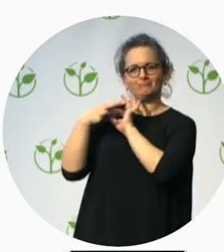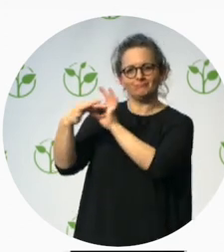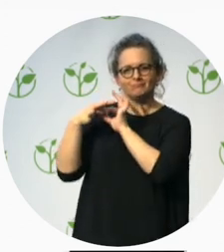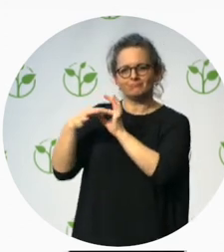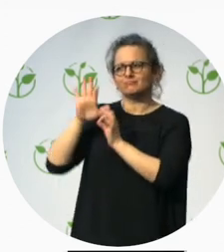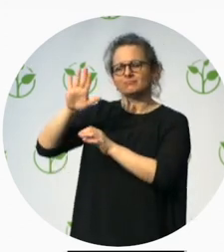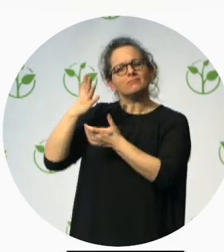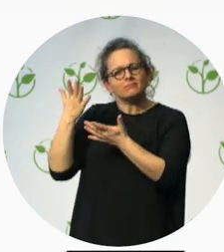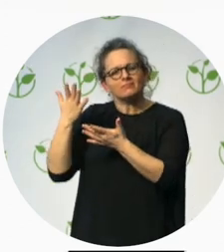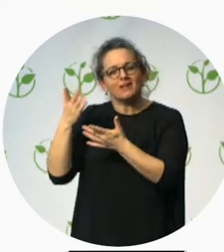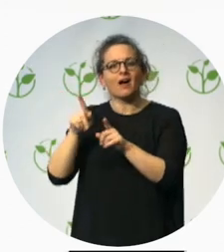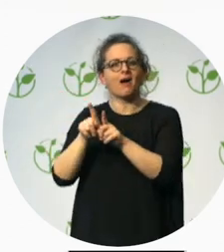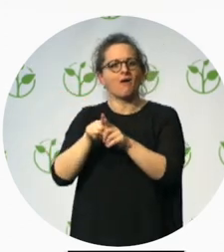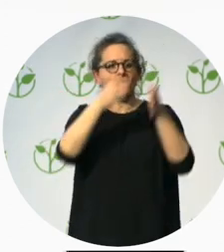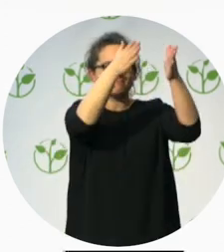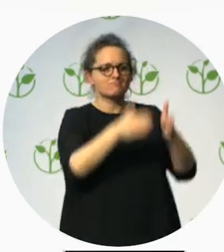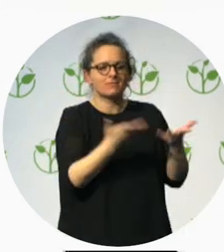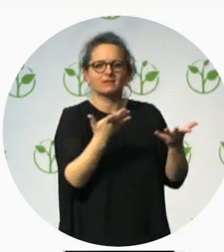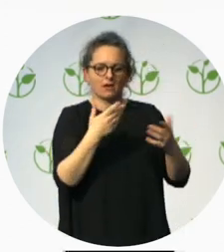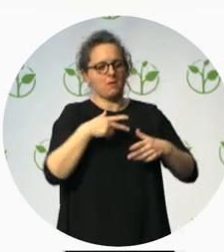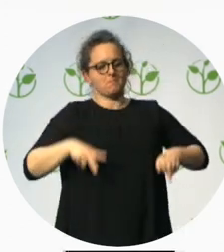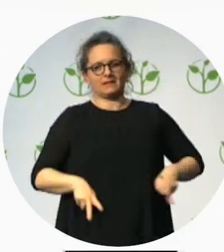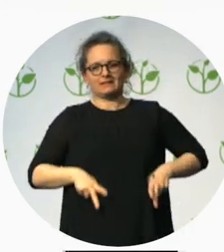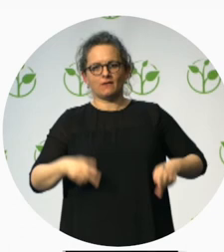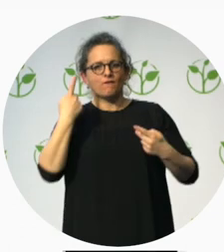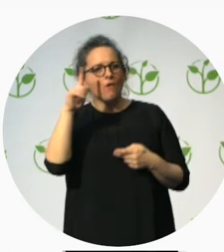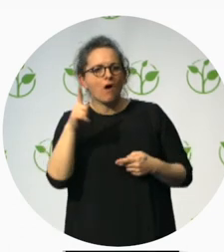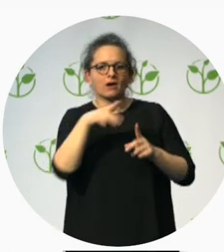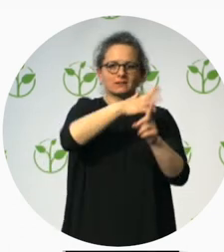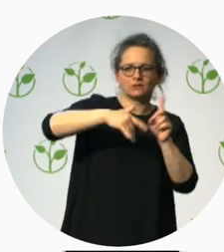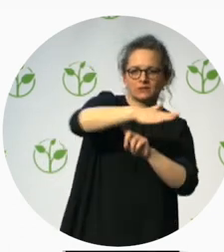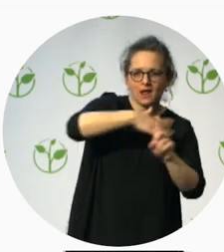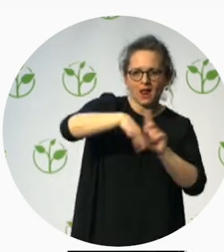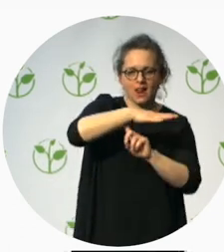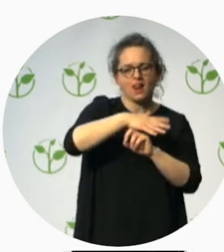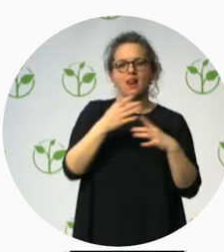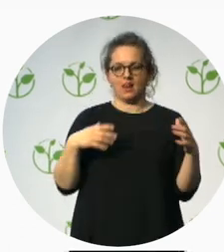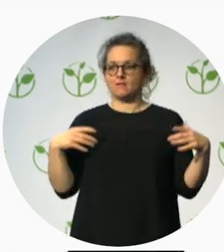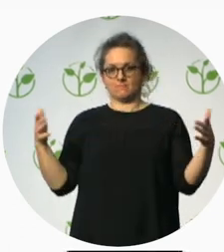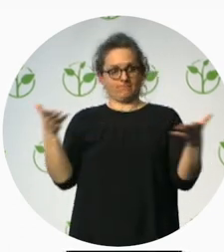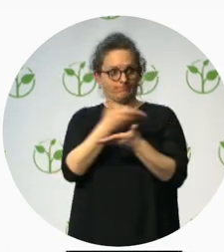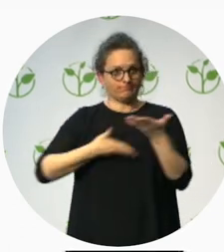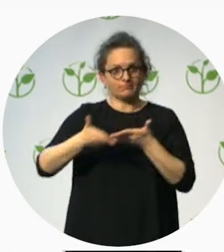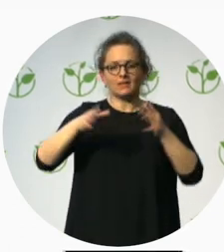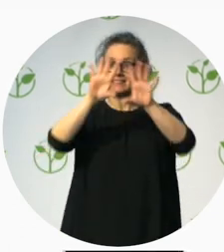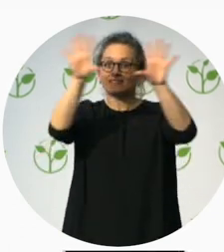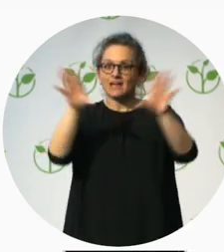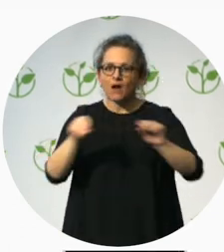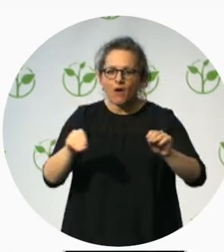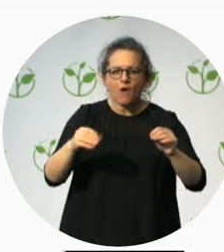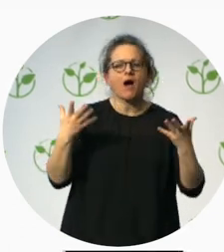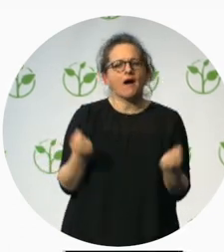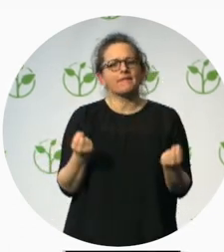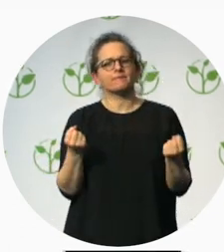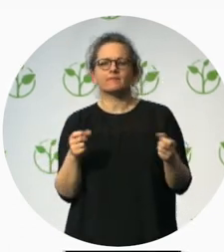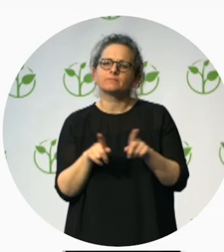Zero Project website and social media posts are all about accessibility too. At Zero